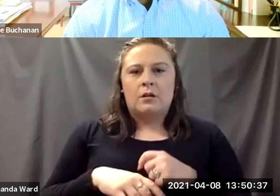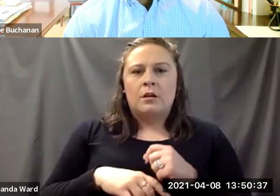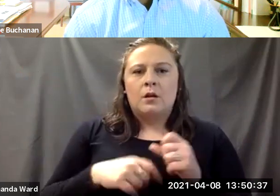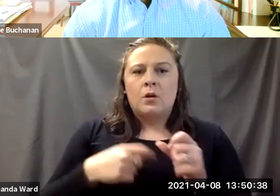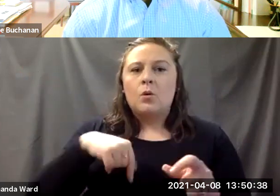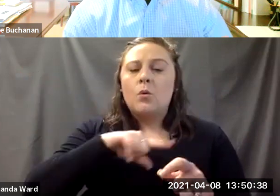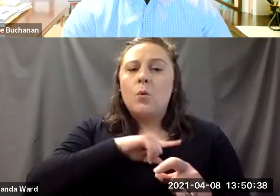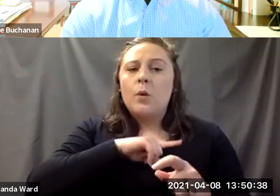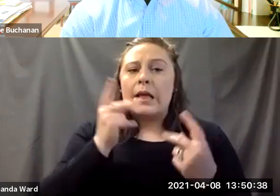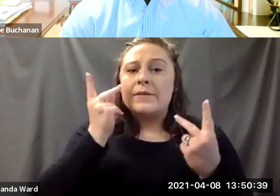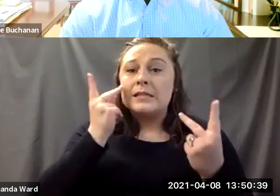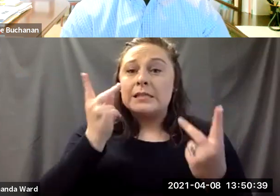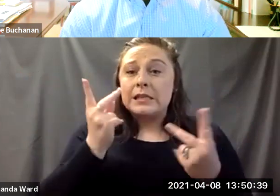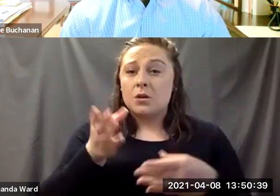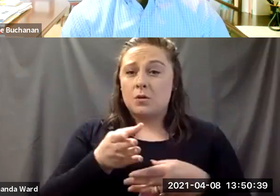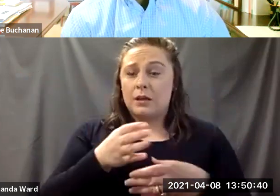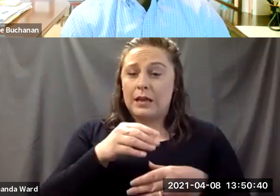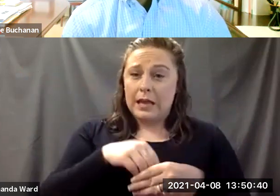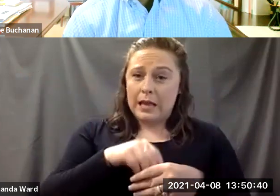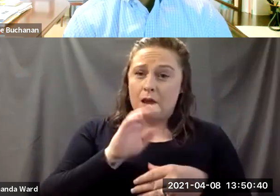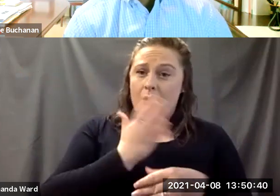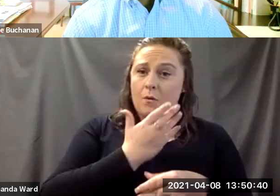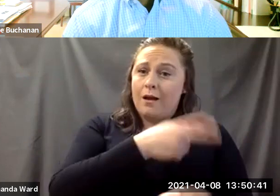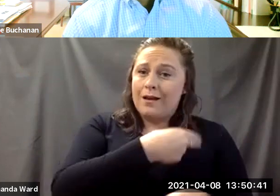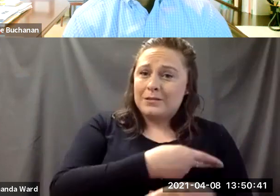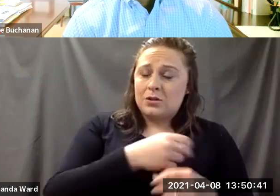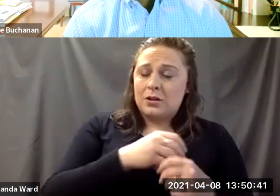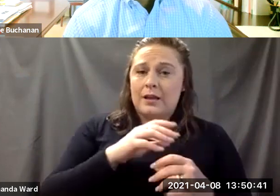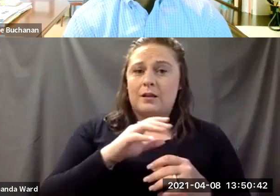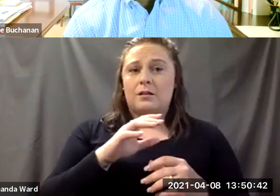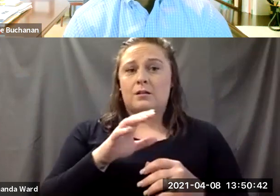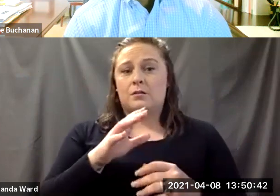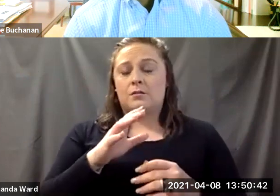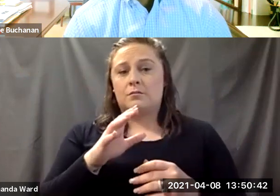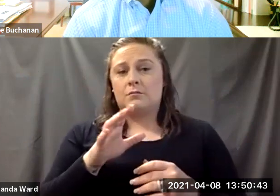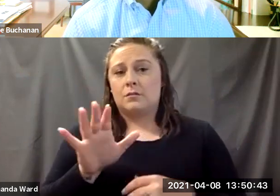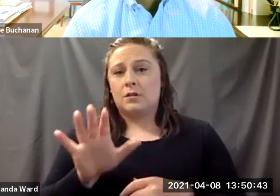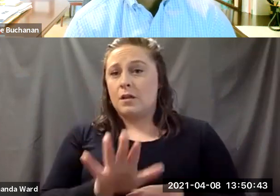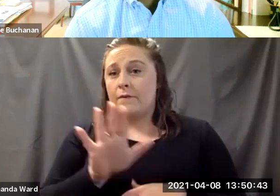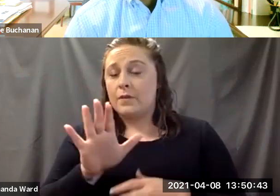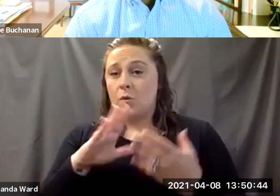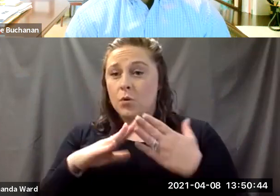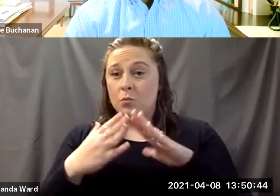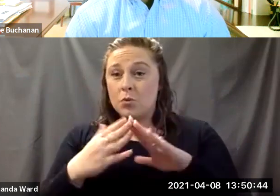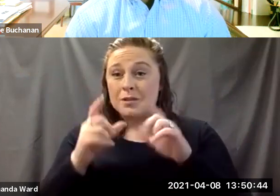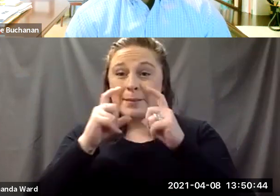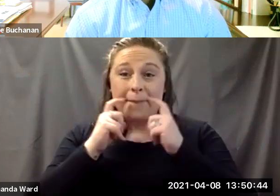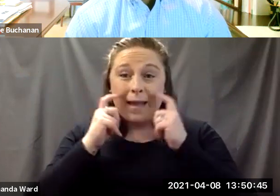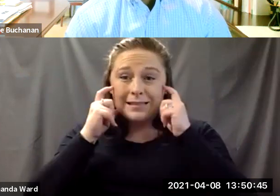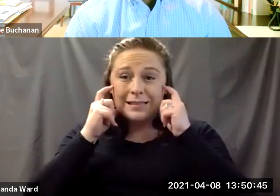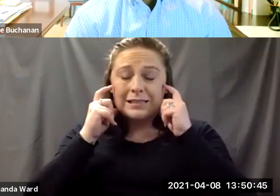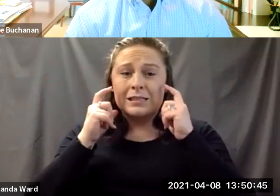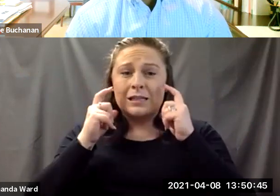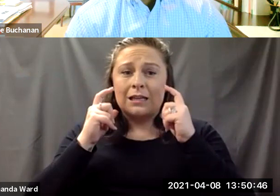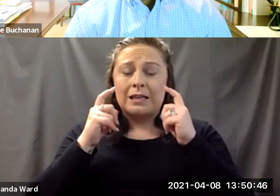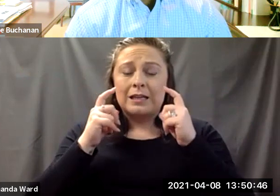We've seen within our hospital and across the community where masking has absolutely been a